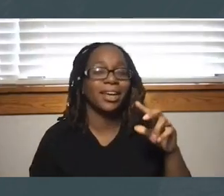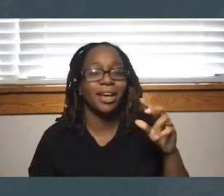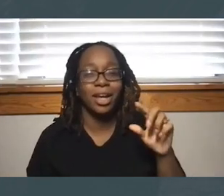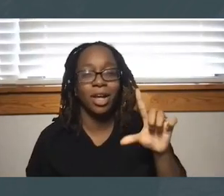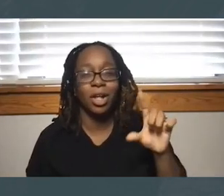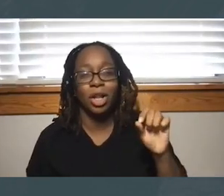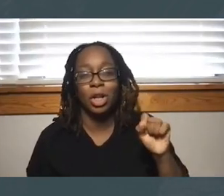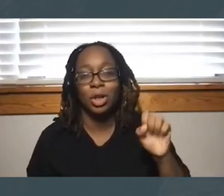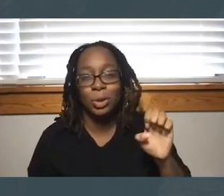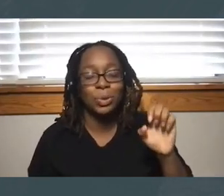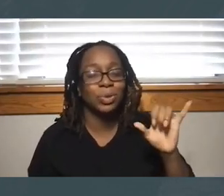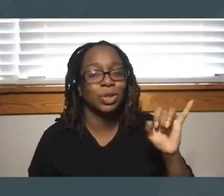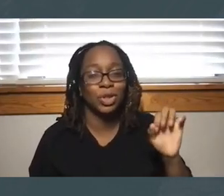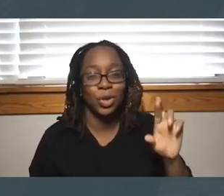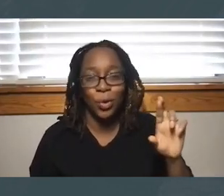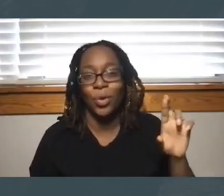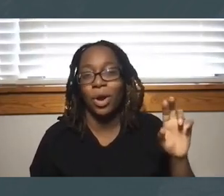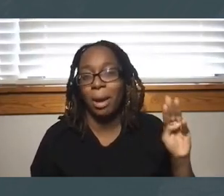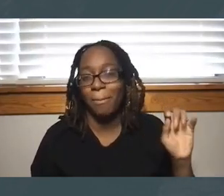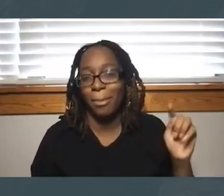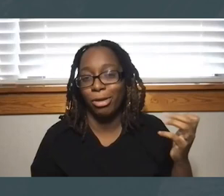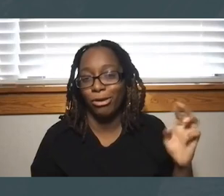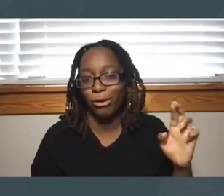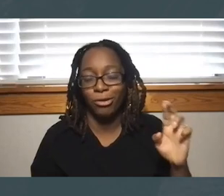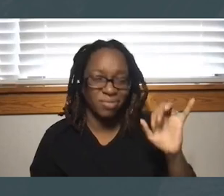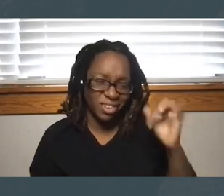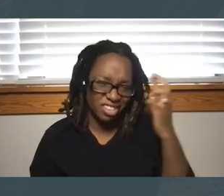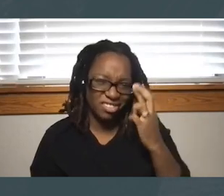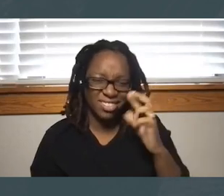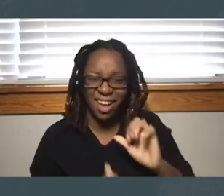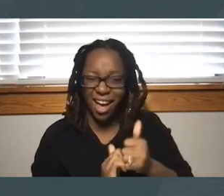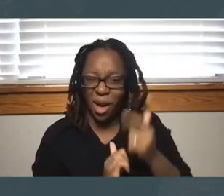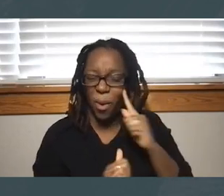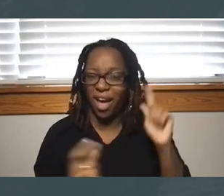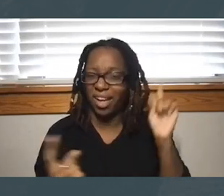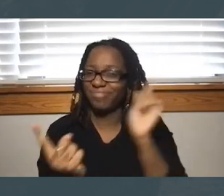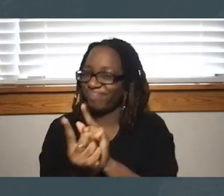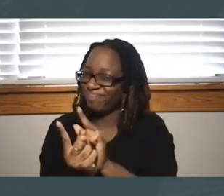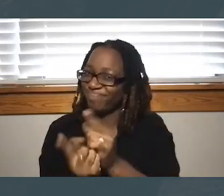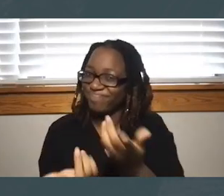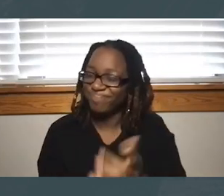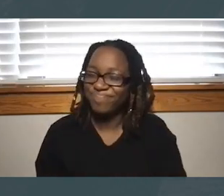academia. Right. So this is how I found Saidiya.